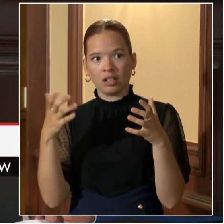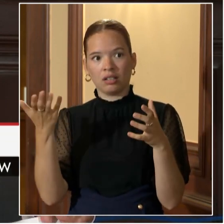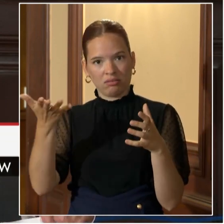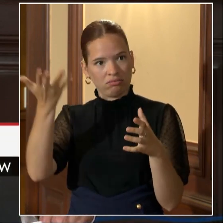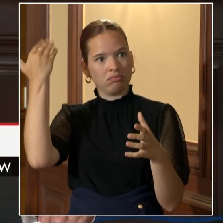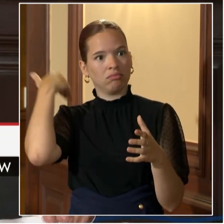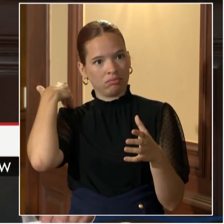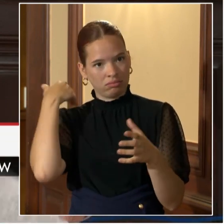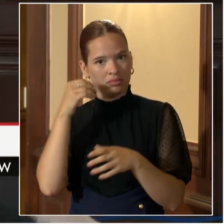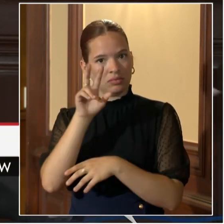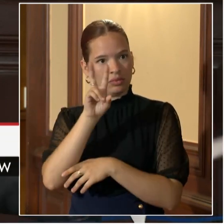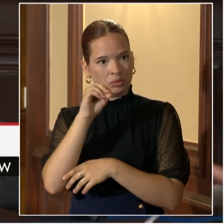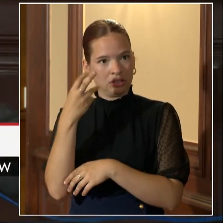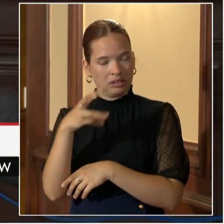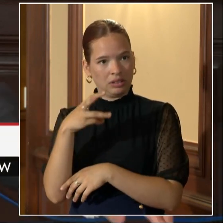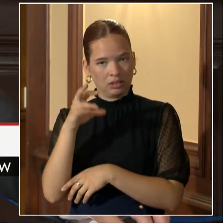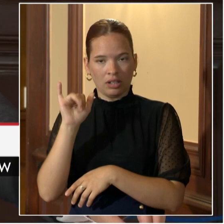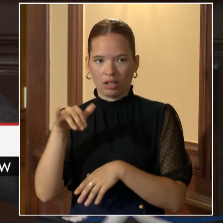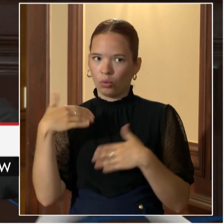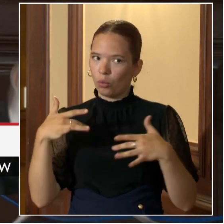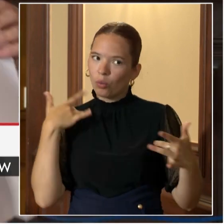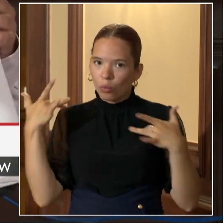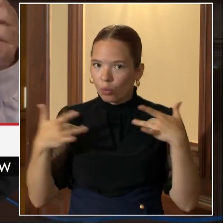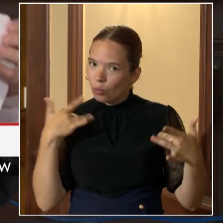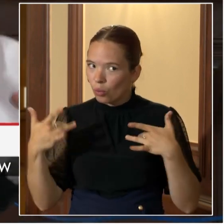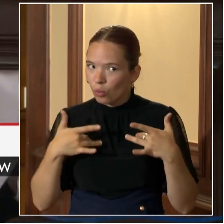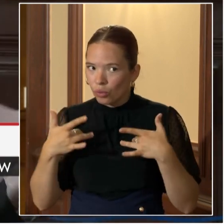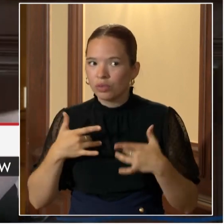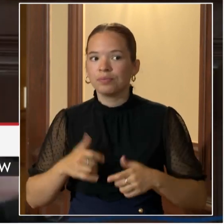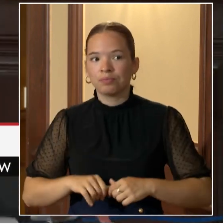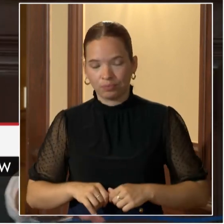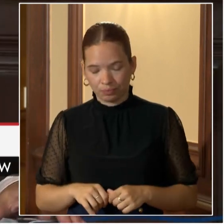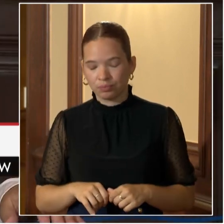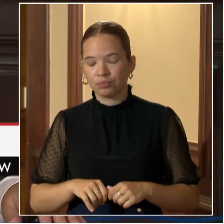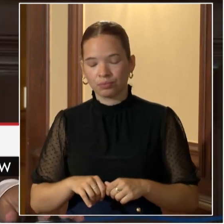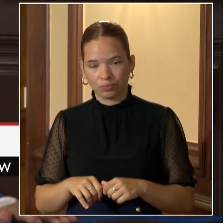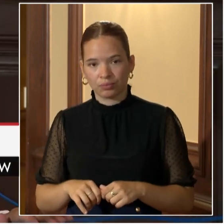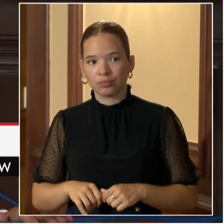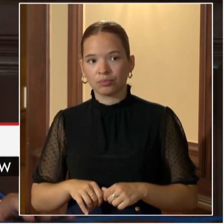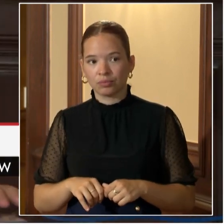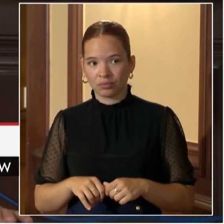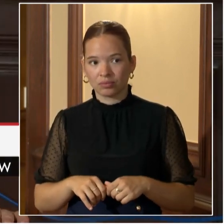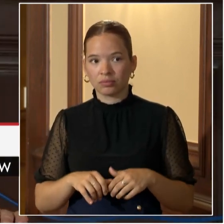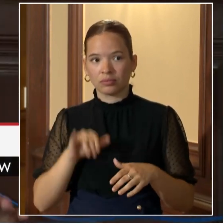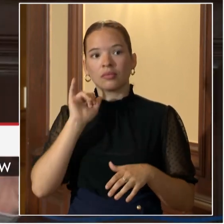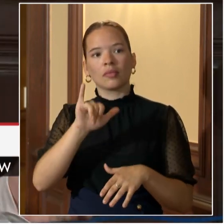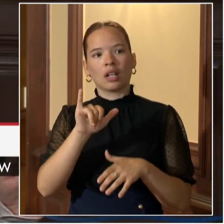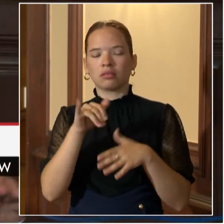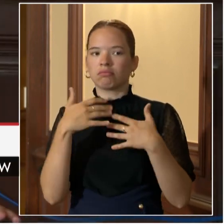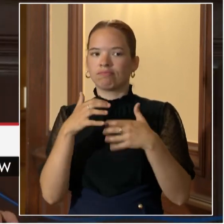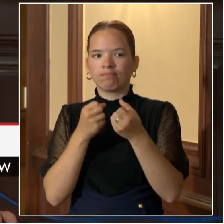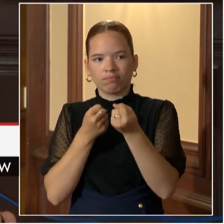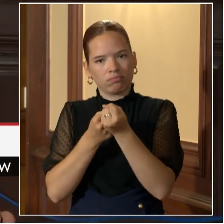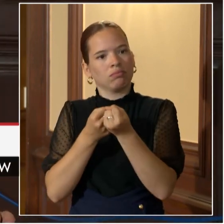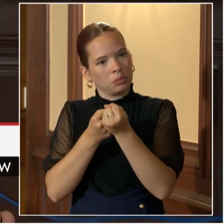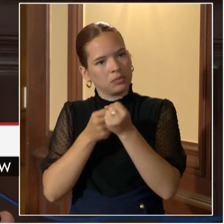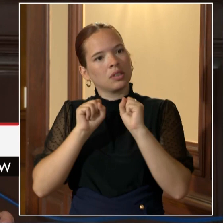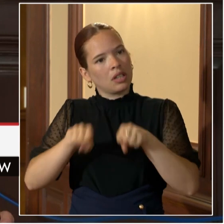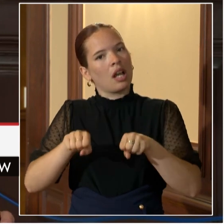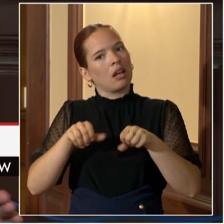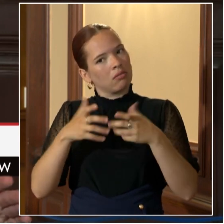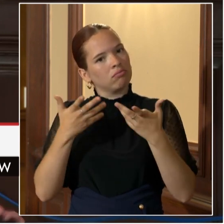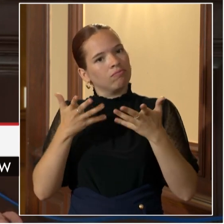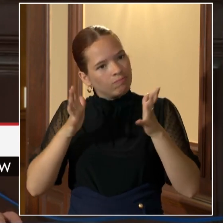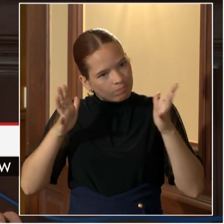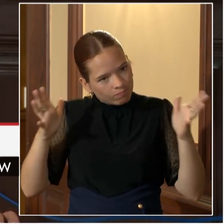significant in our ability to raise awareness for statehood. Finally, let me address what the